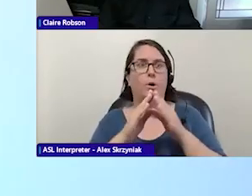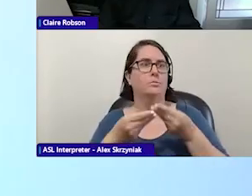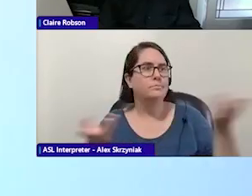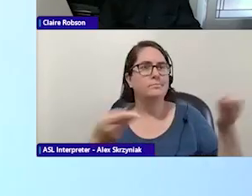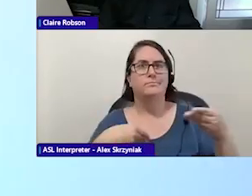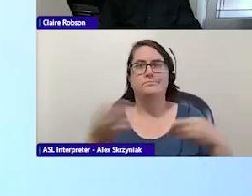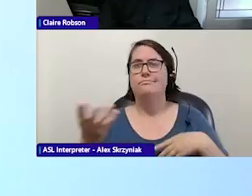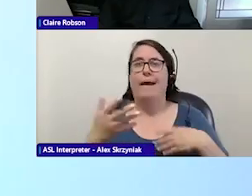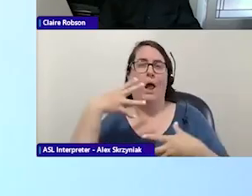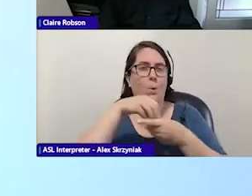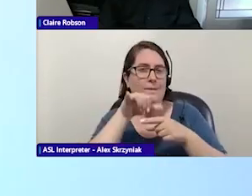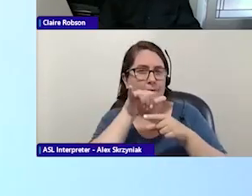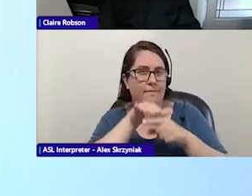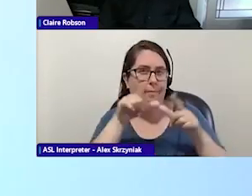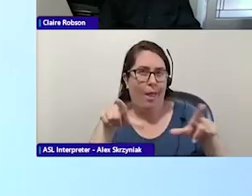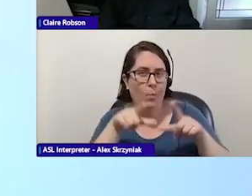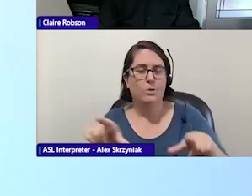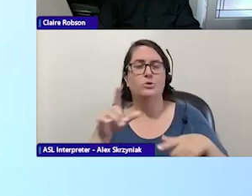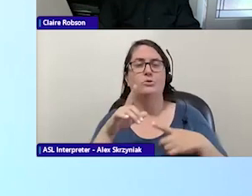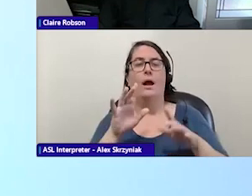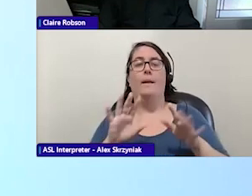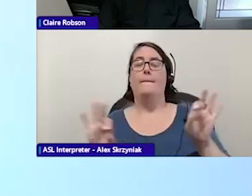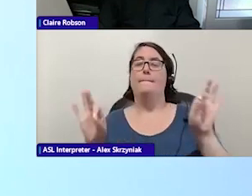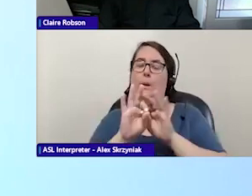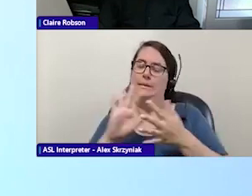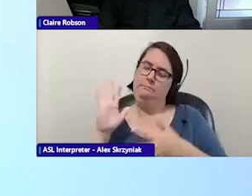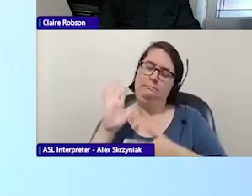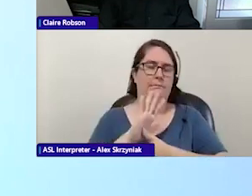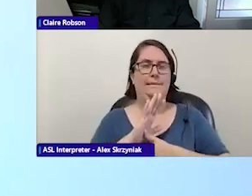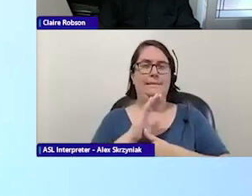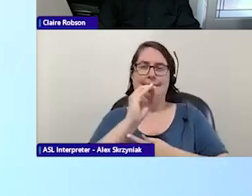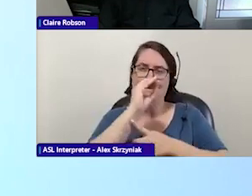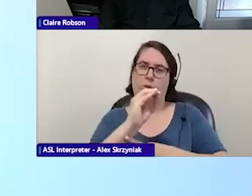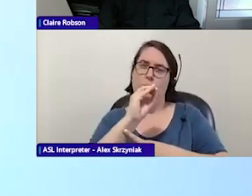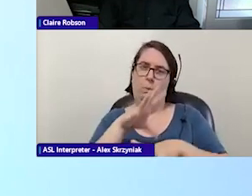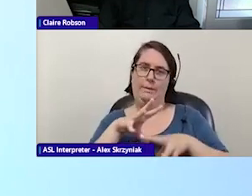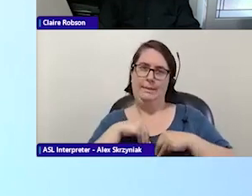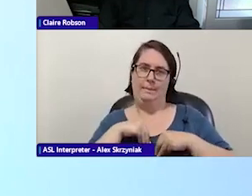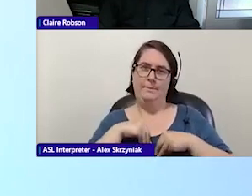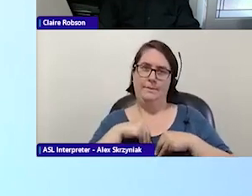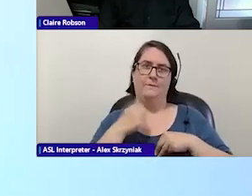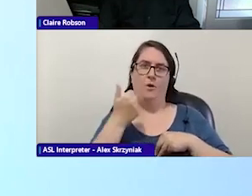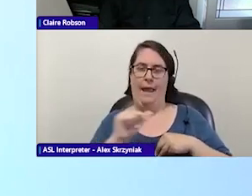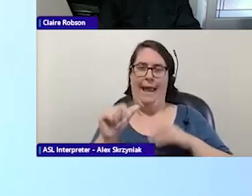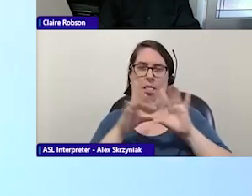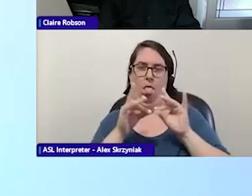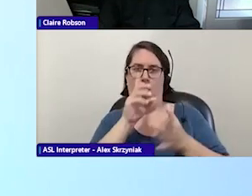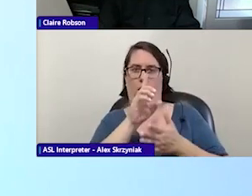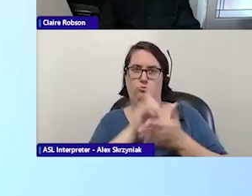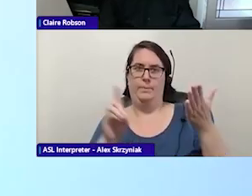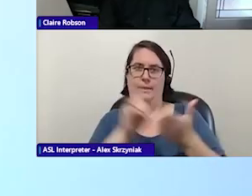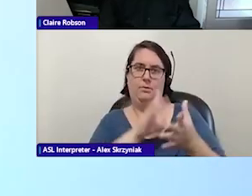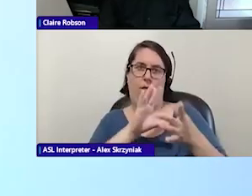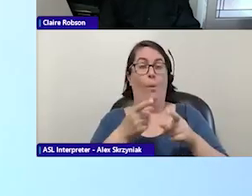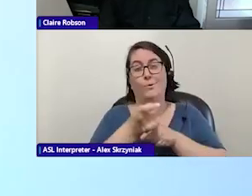inclusive language, and importantly, zero tolerance of homo and transphobic behavior, such as